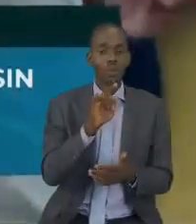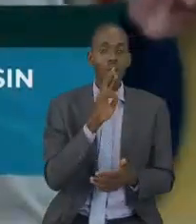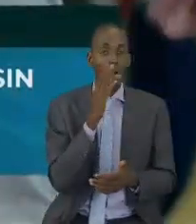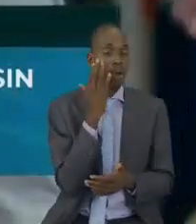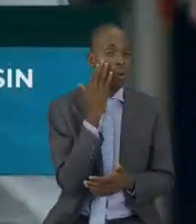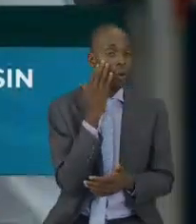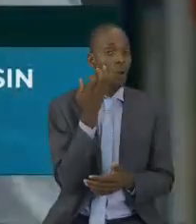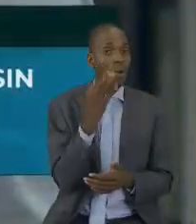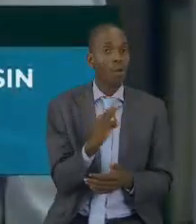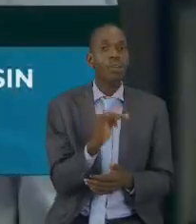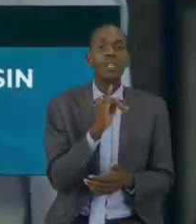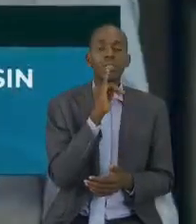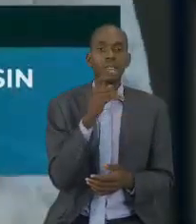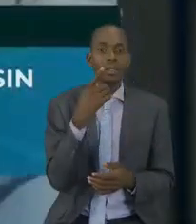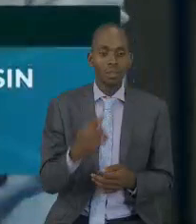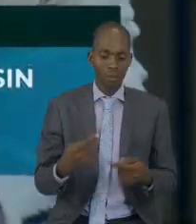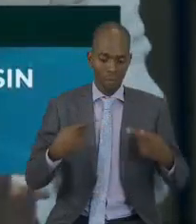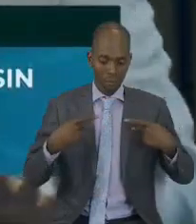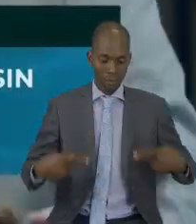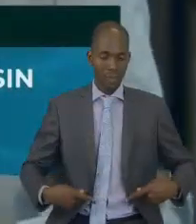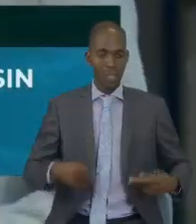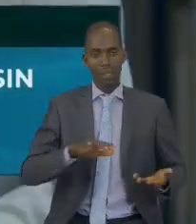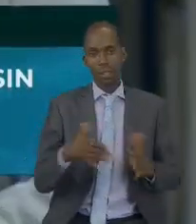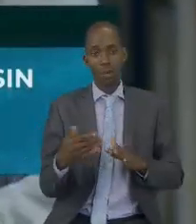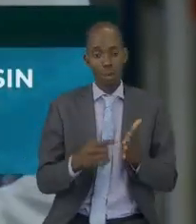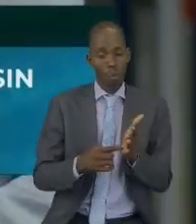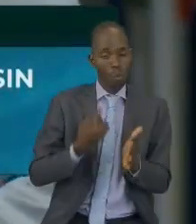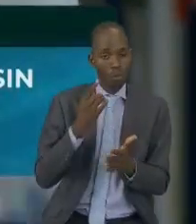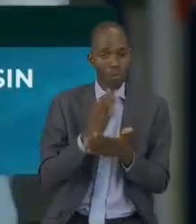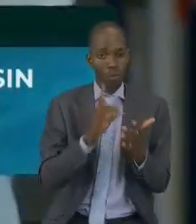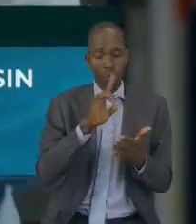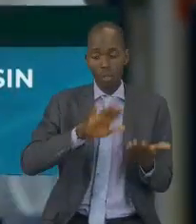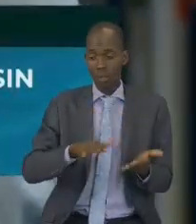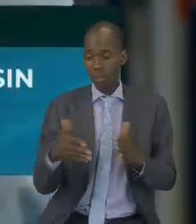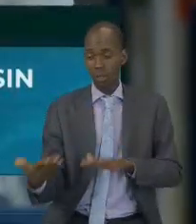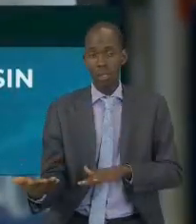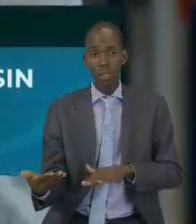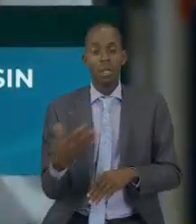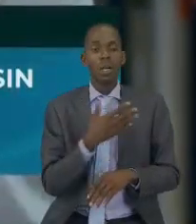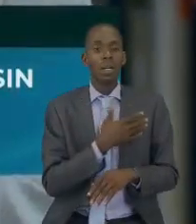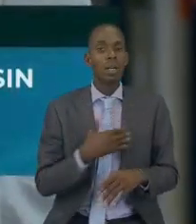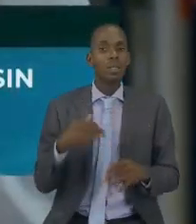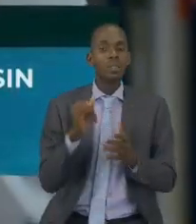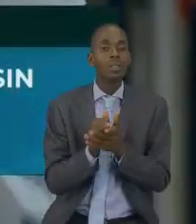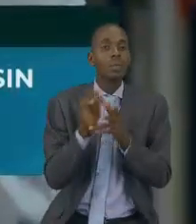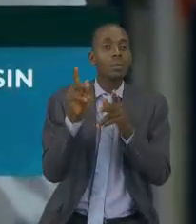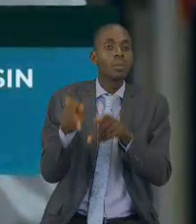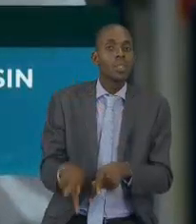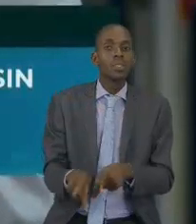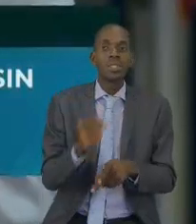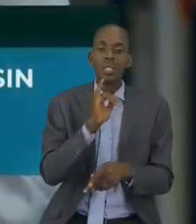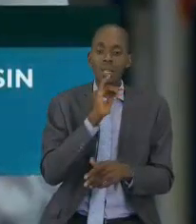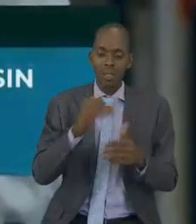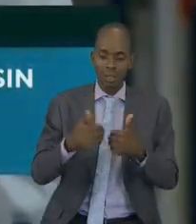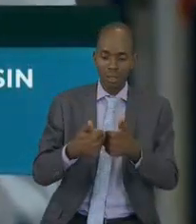is physical death. When somebody dies, and then that individual is